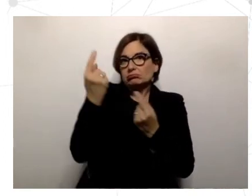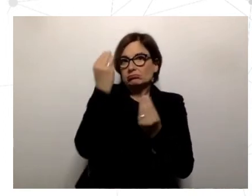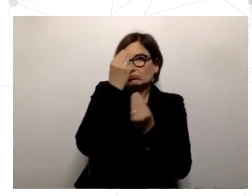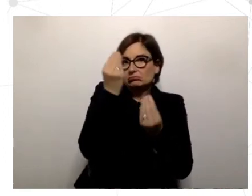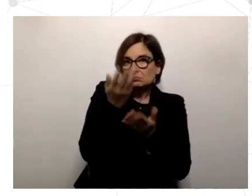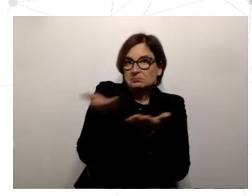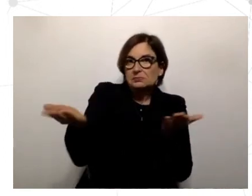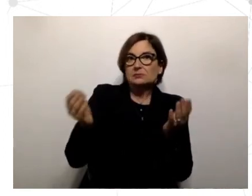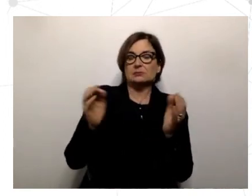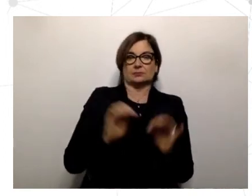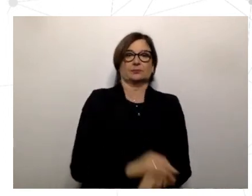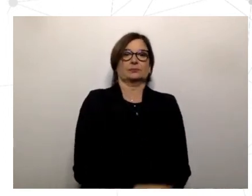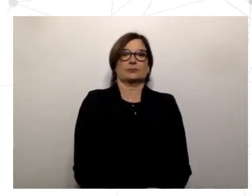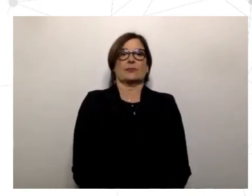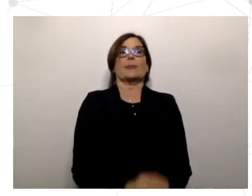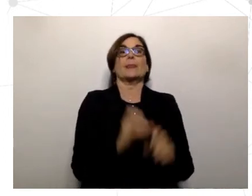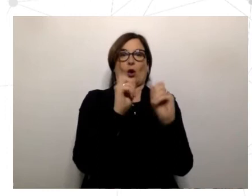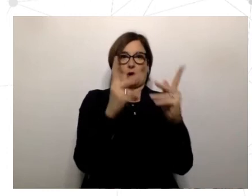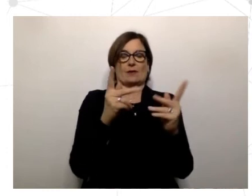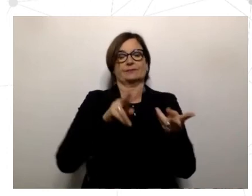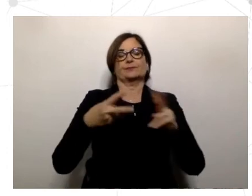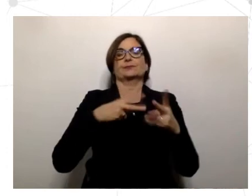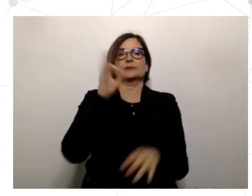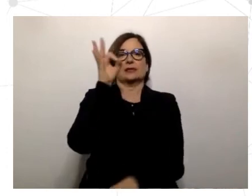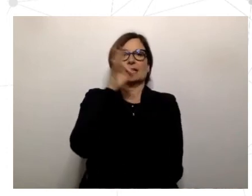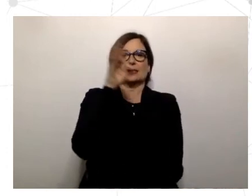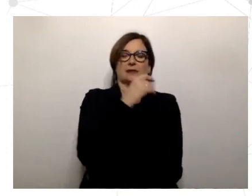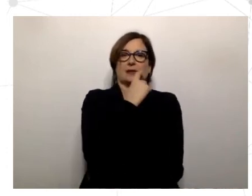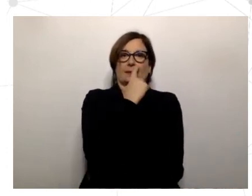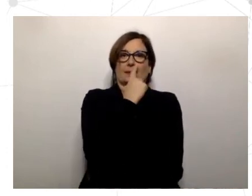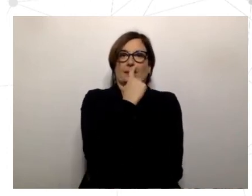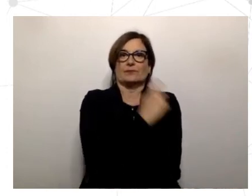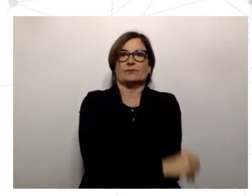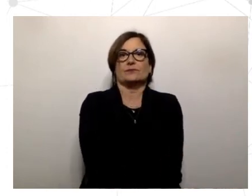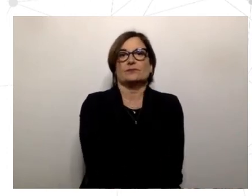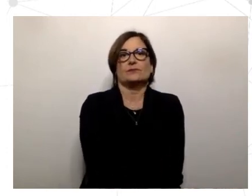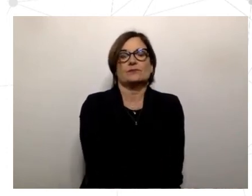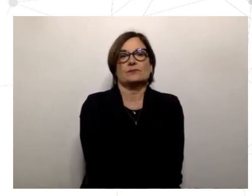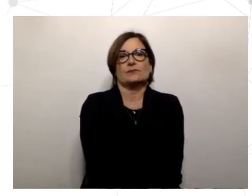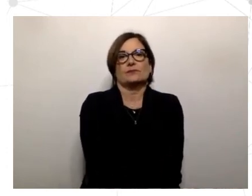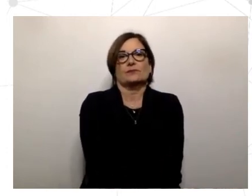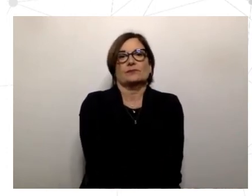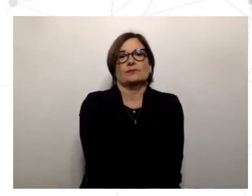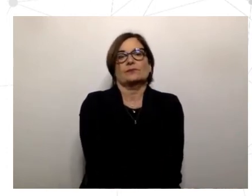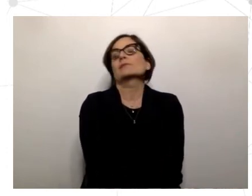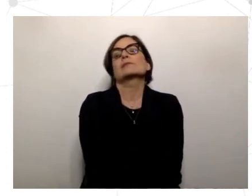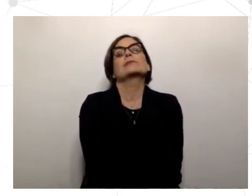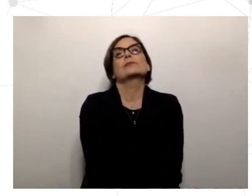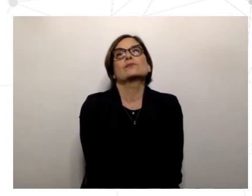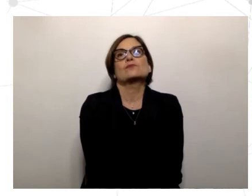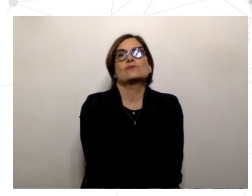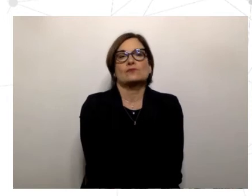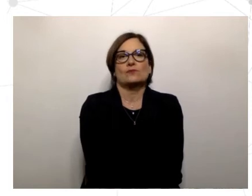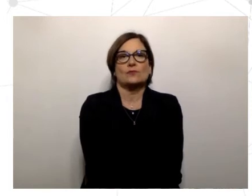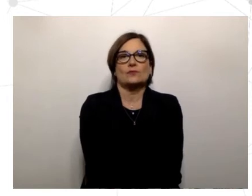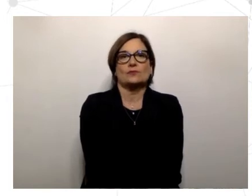o... Okay, Sarah asks, since visually impaired people